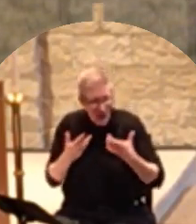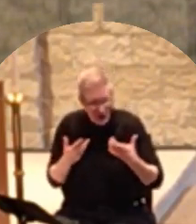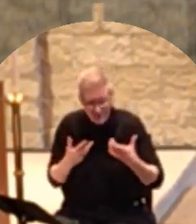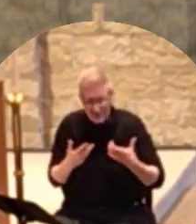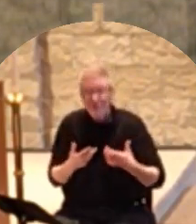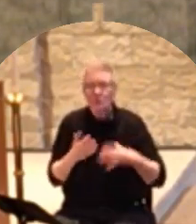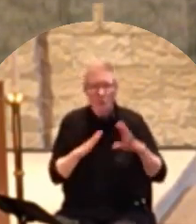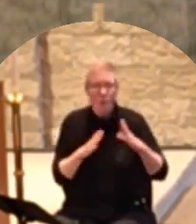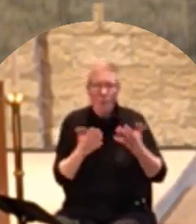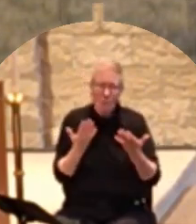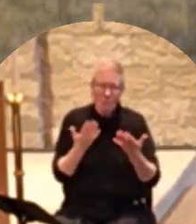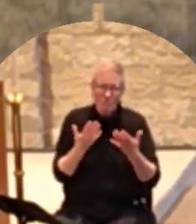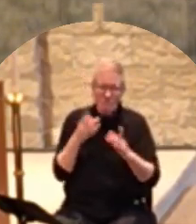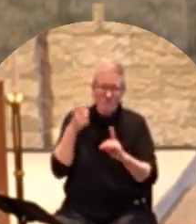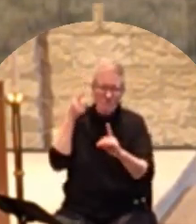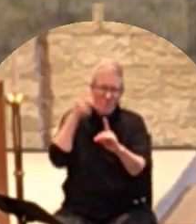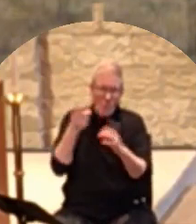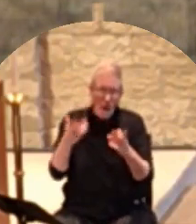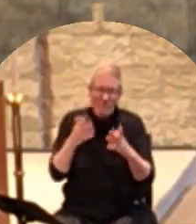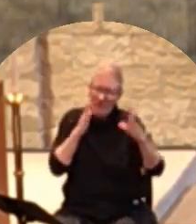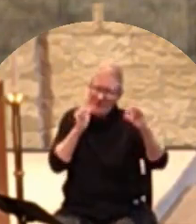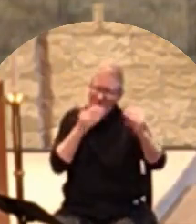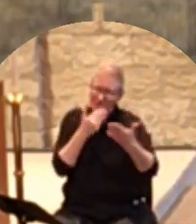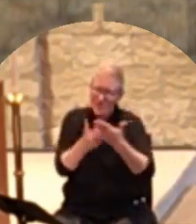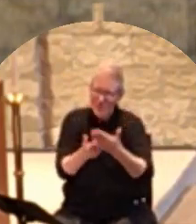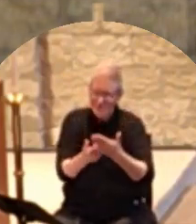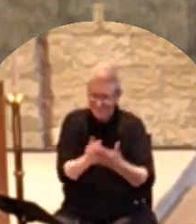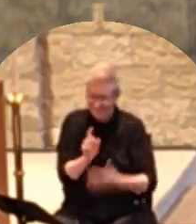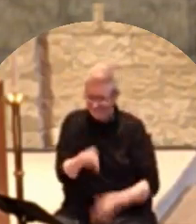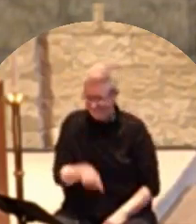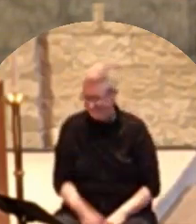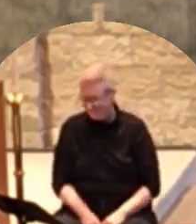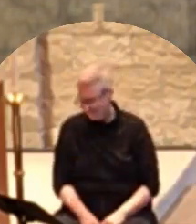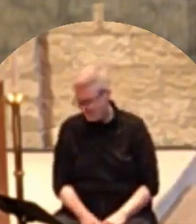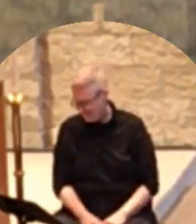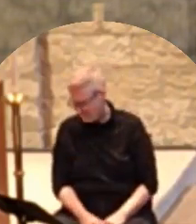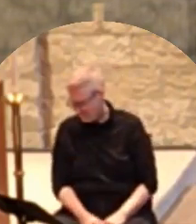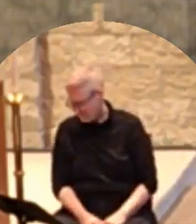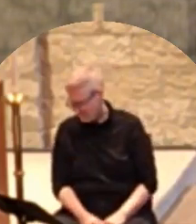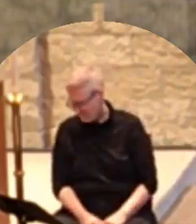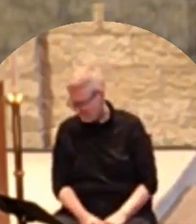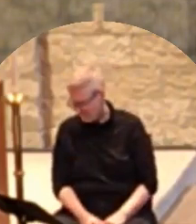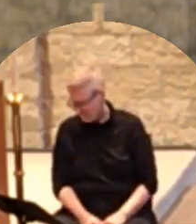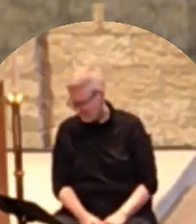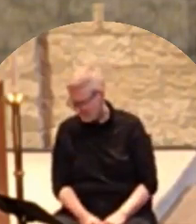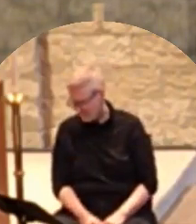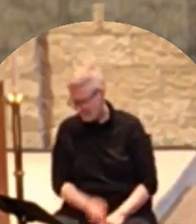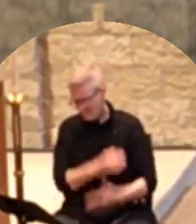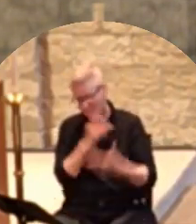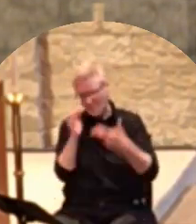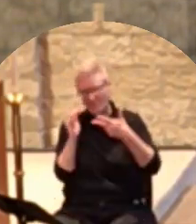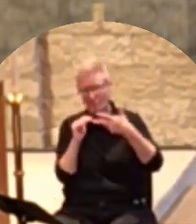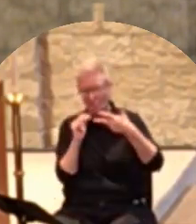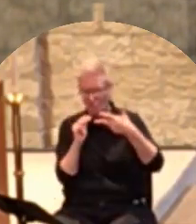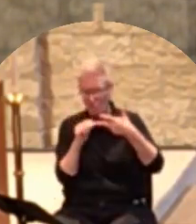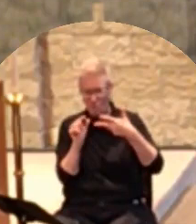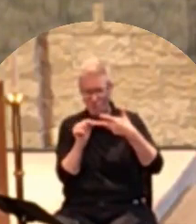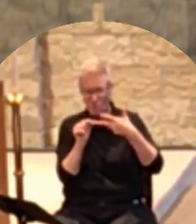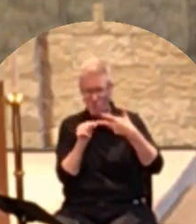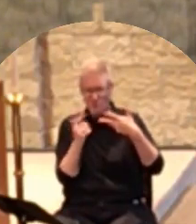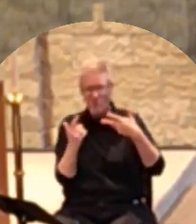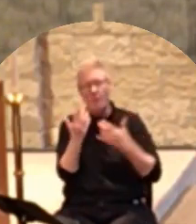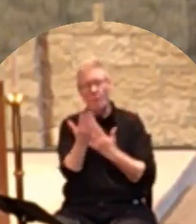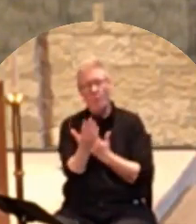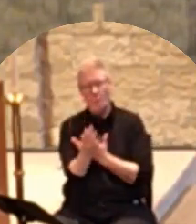that Mr. Butterworth reminded me of so much in his teachings was the word wait.